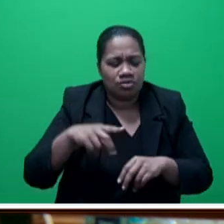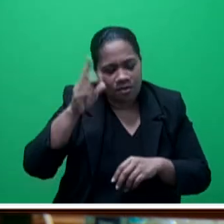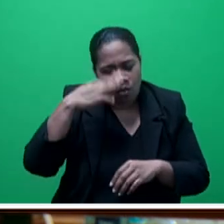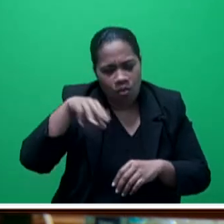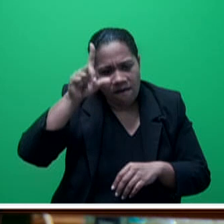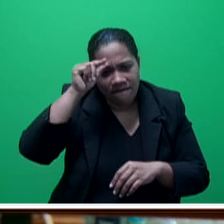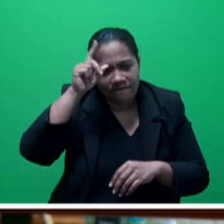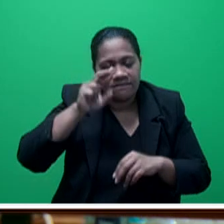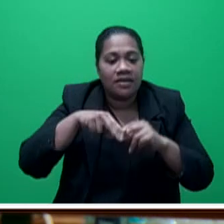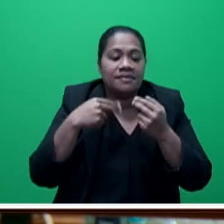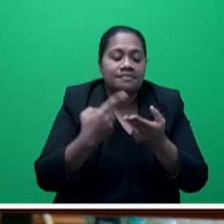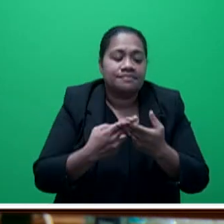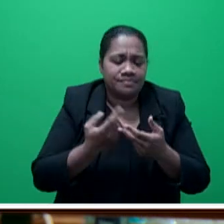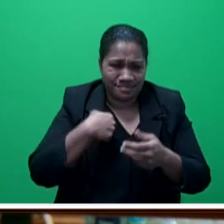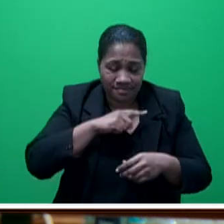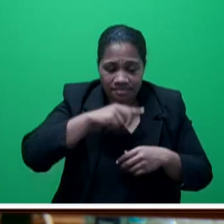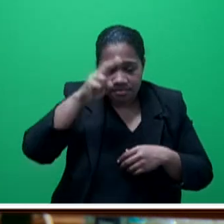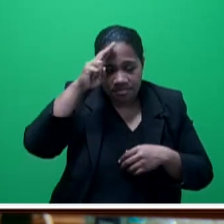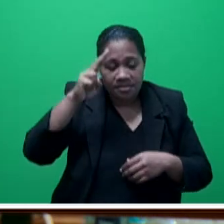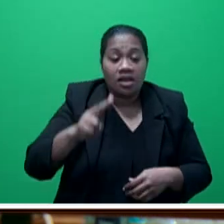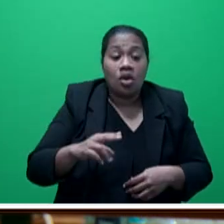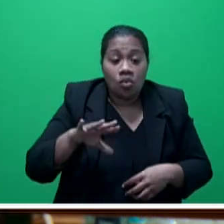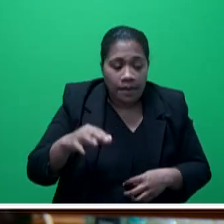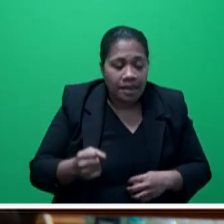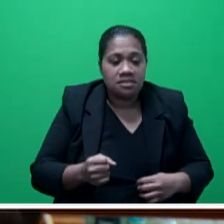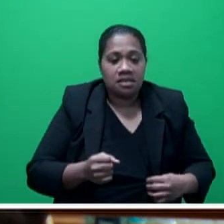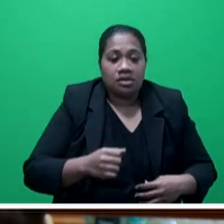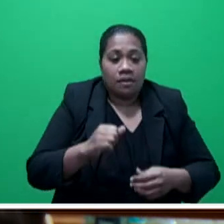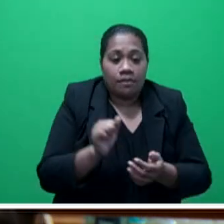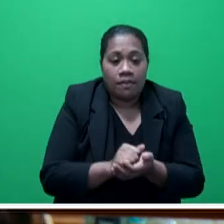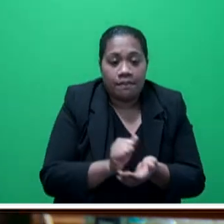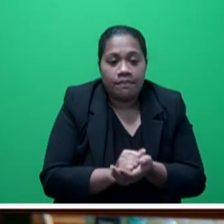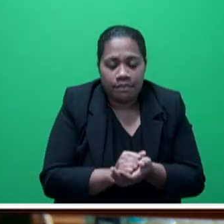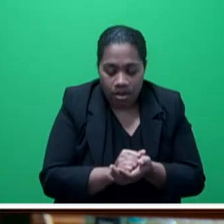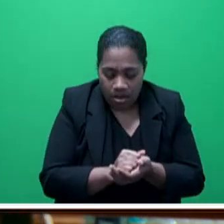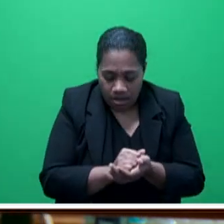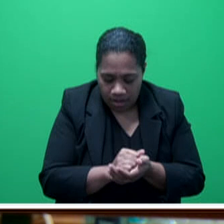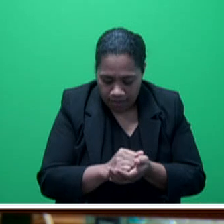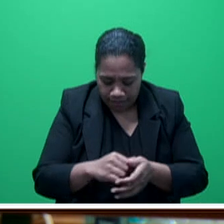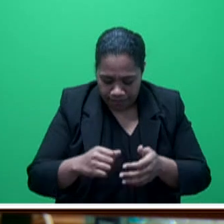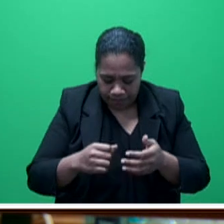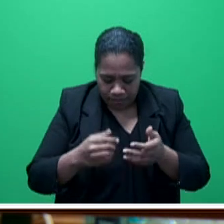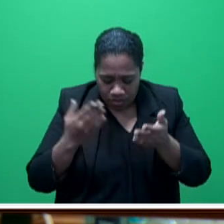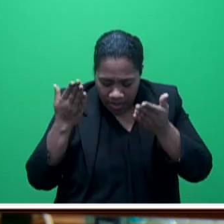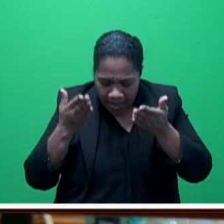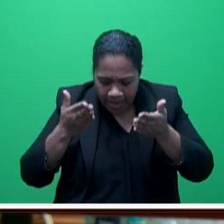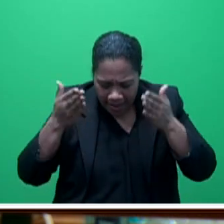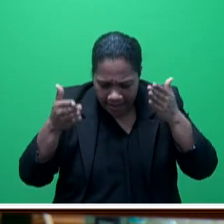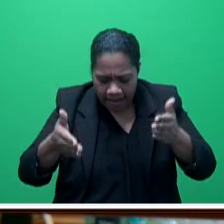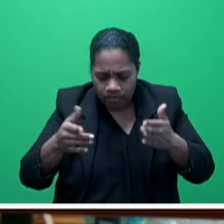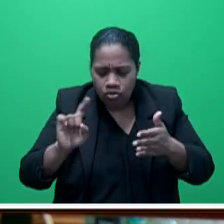times, and as a nation we must act decisively by taking bold steps aimed at recovery of Fijian